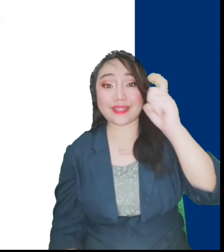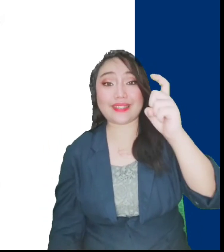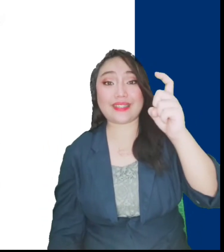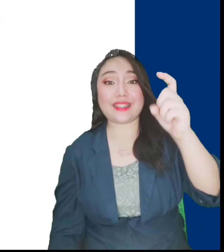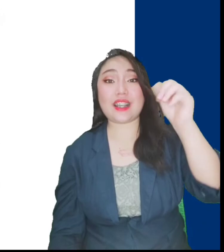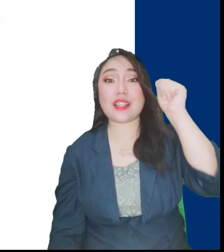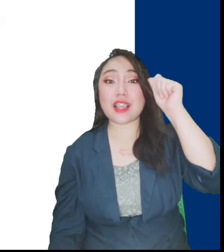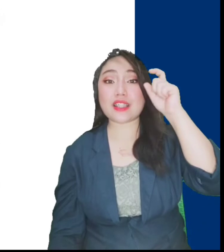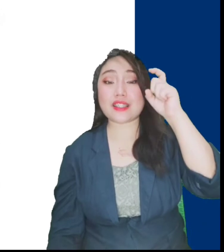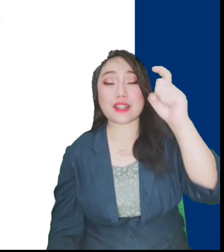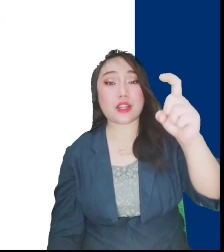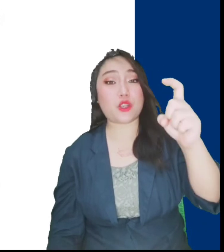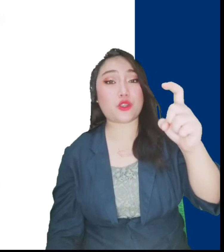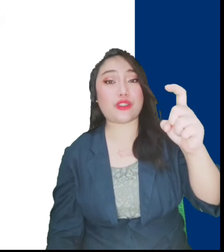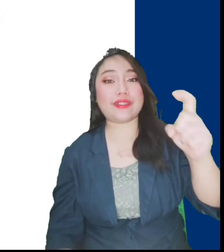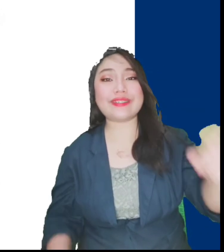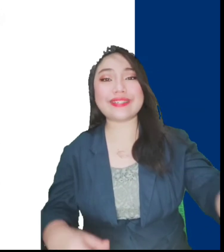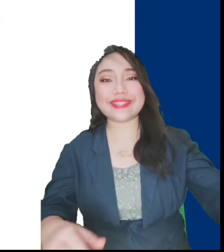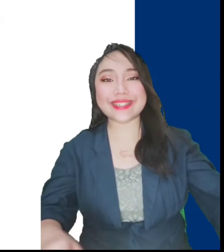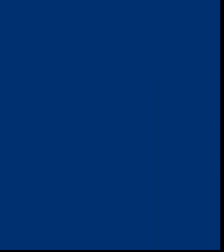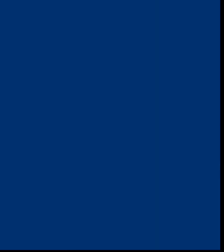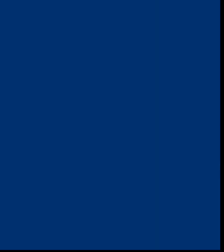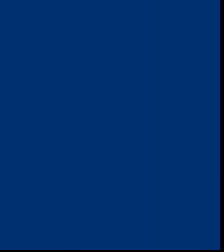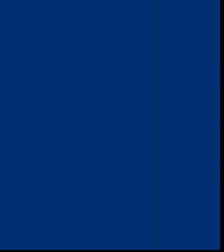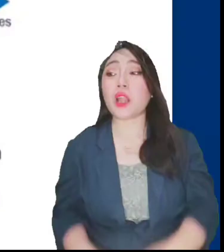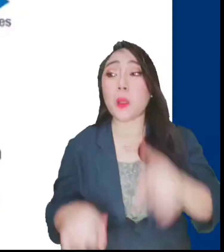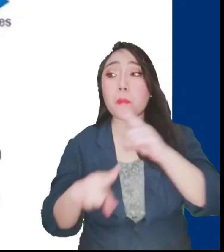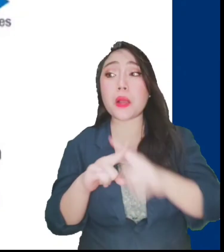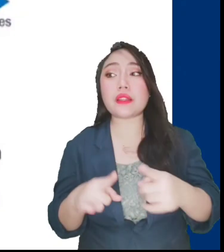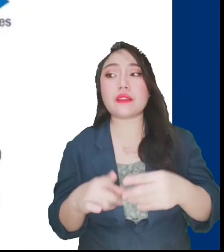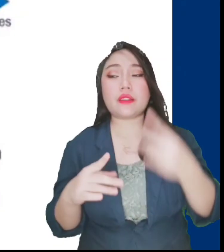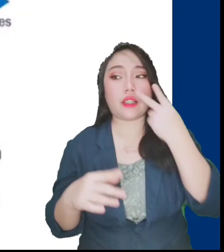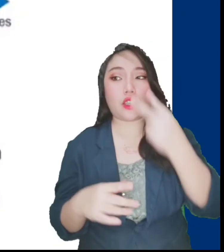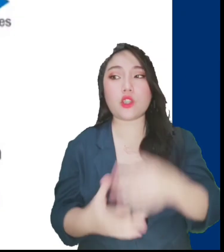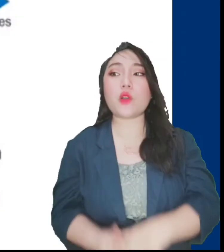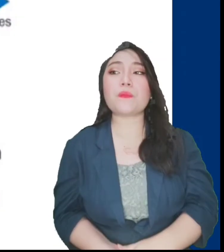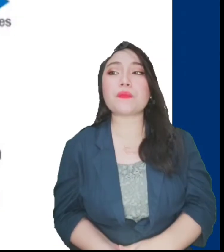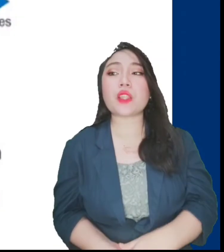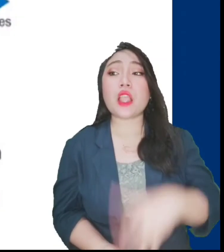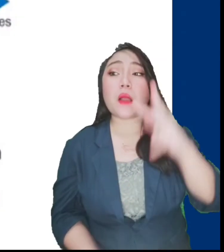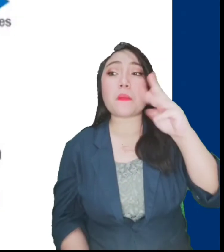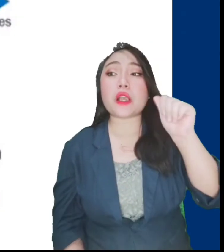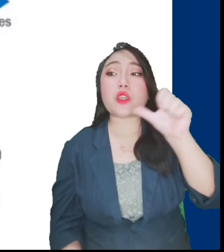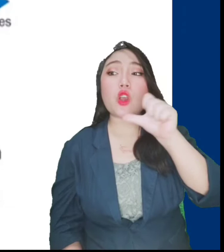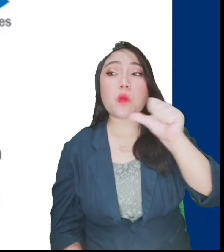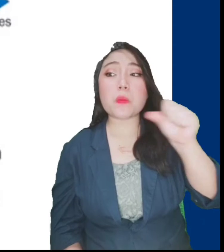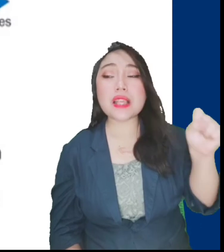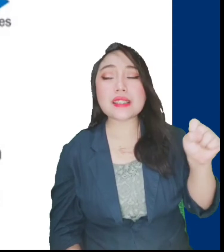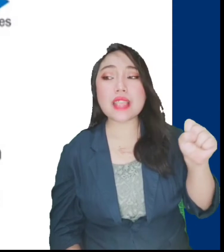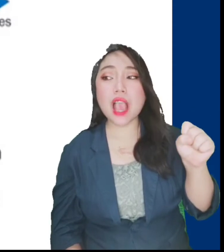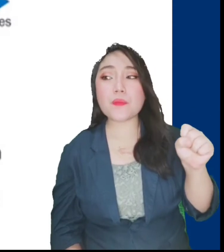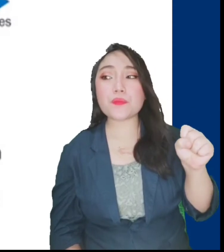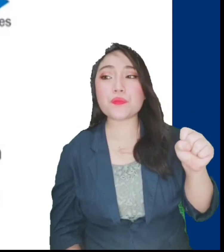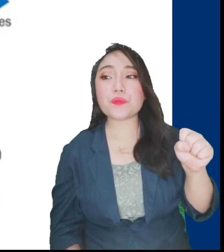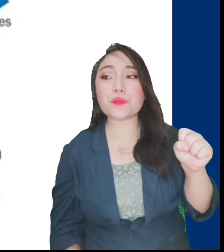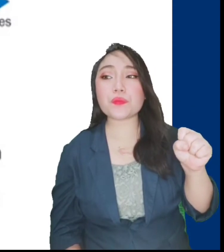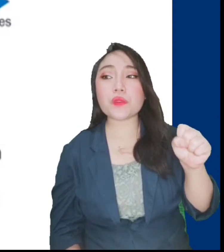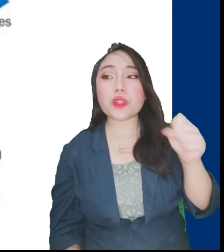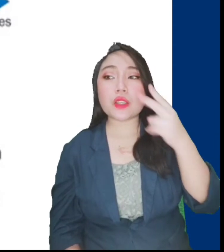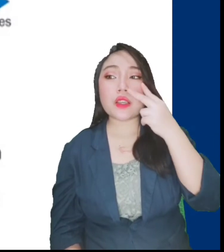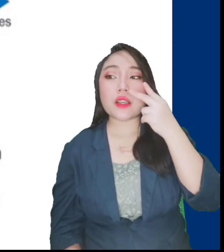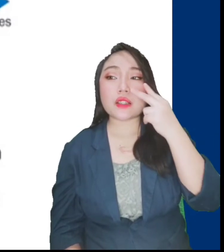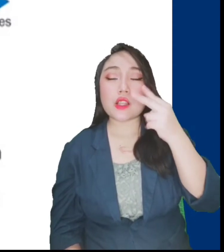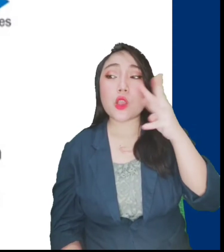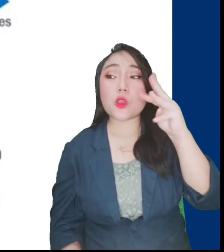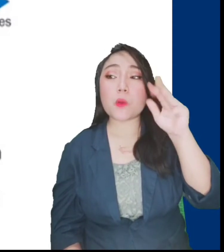But if you would be using more force, the acceleration would be greater. Then look at this picture. Look at